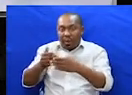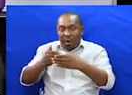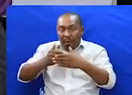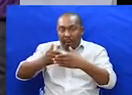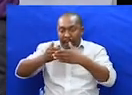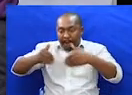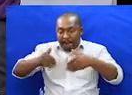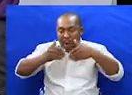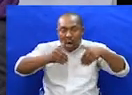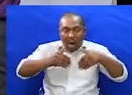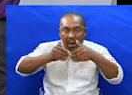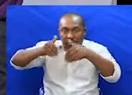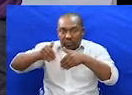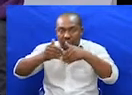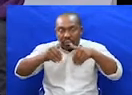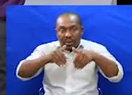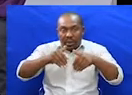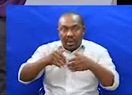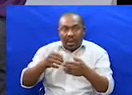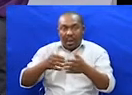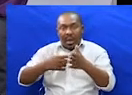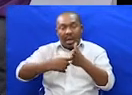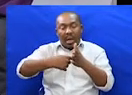nucleotides. Called